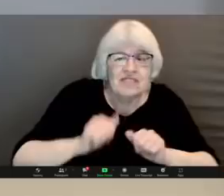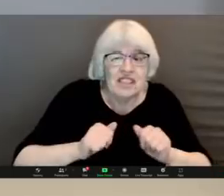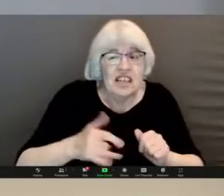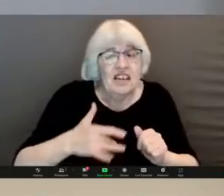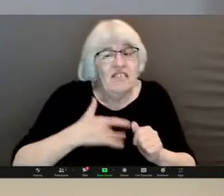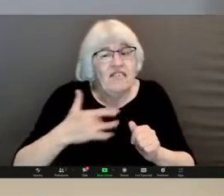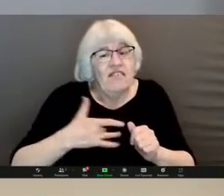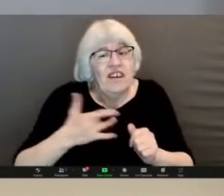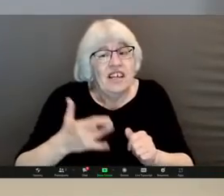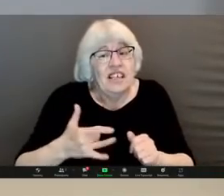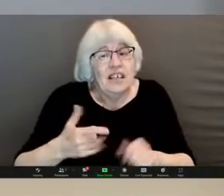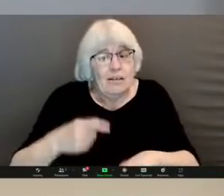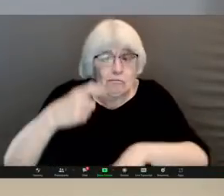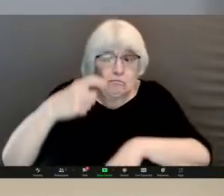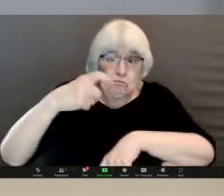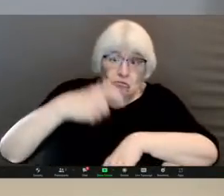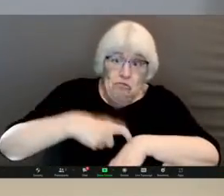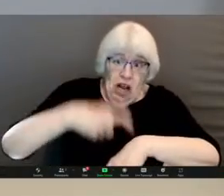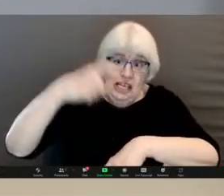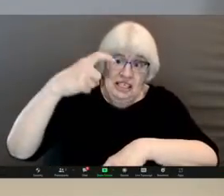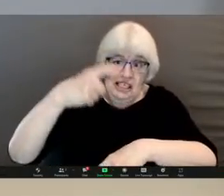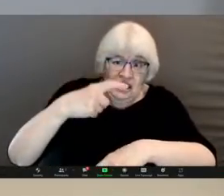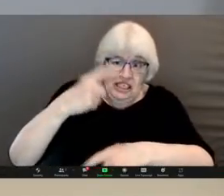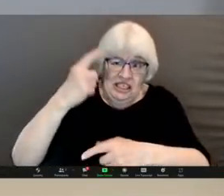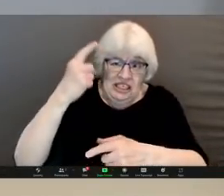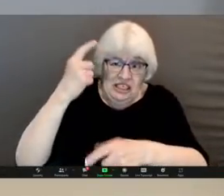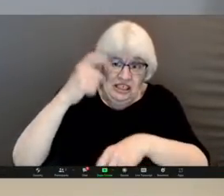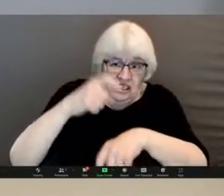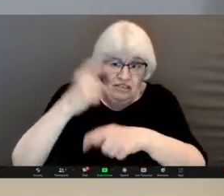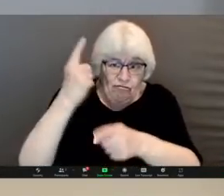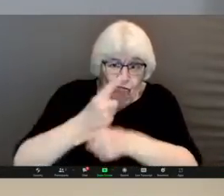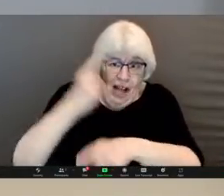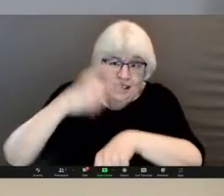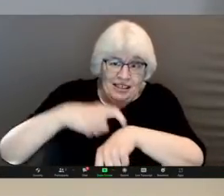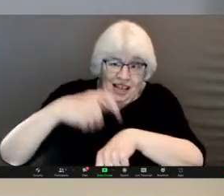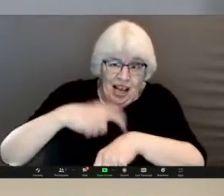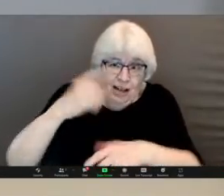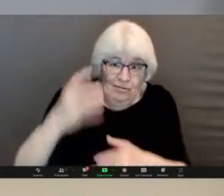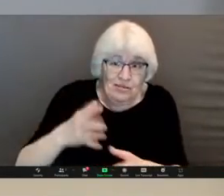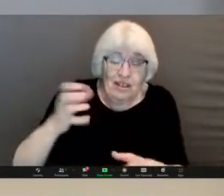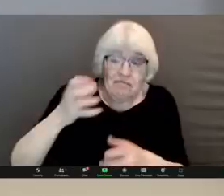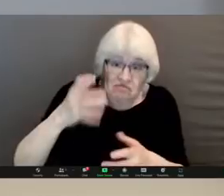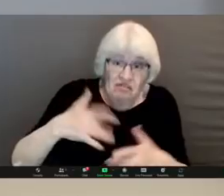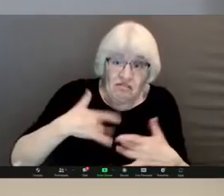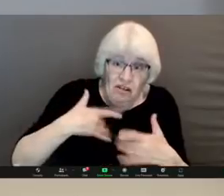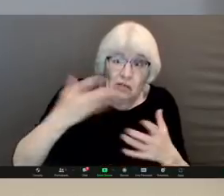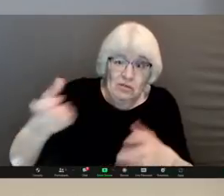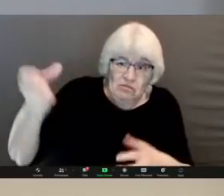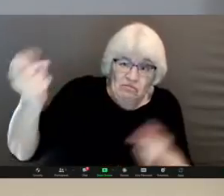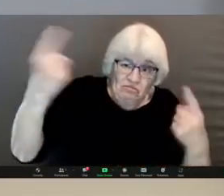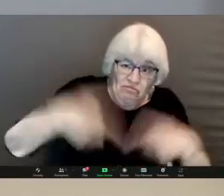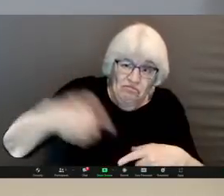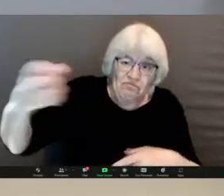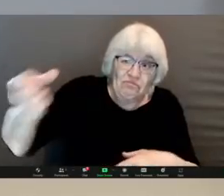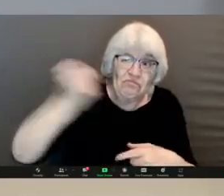you feel about it yourself? Well, I think we certainly know that